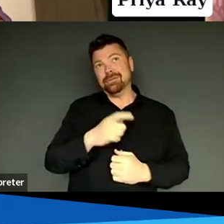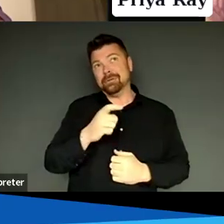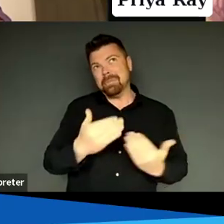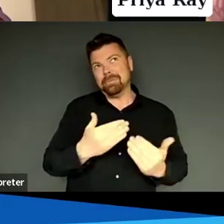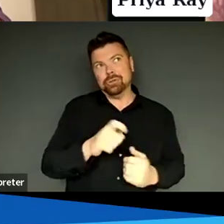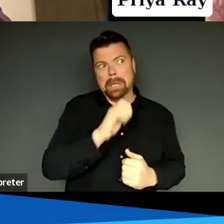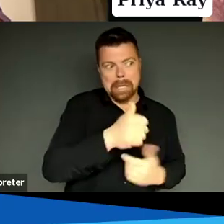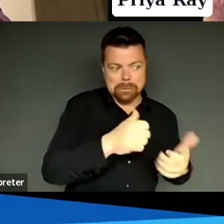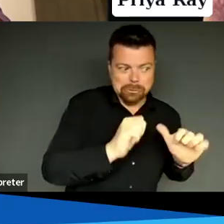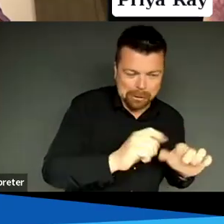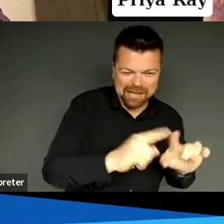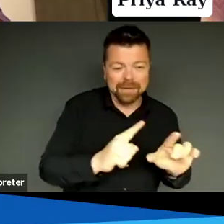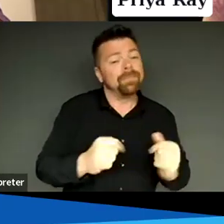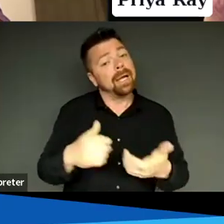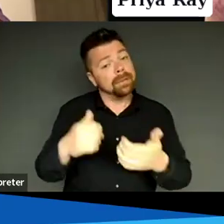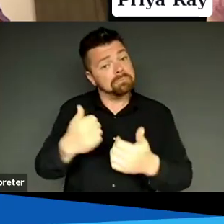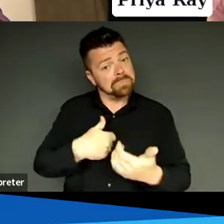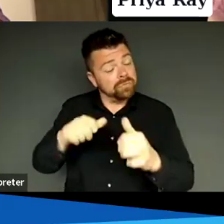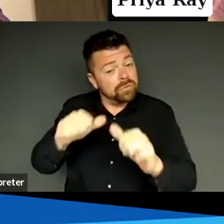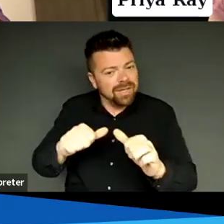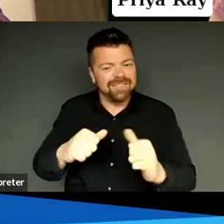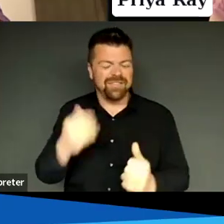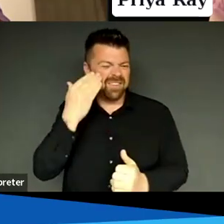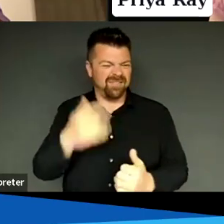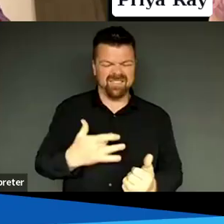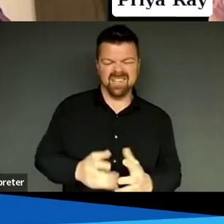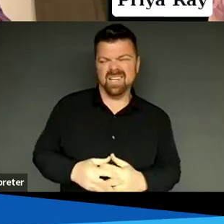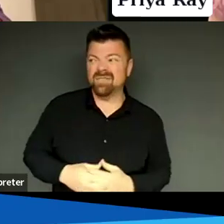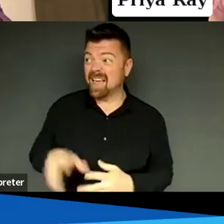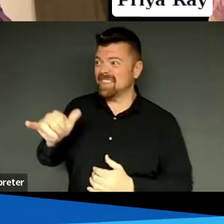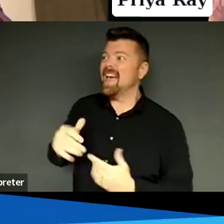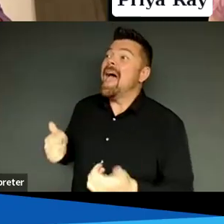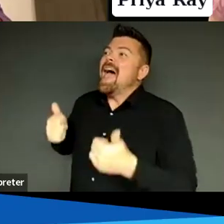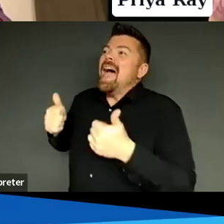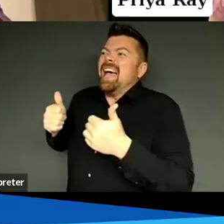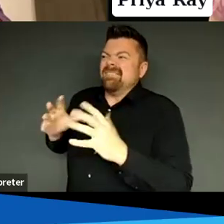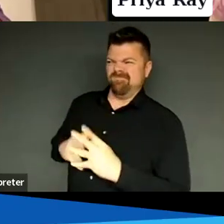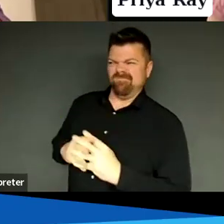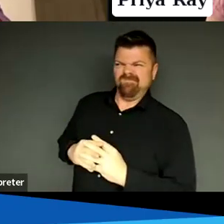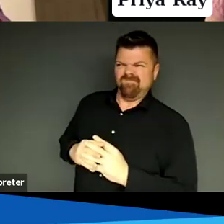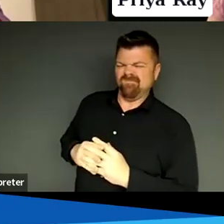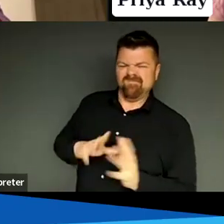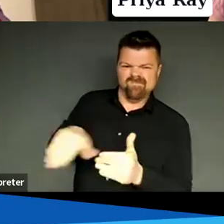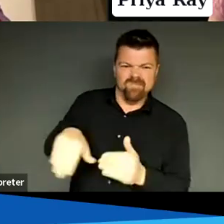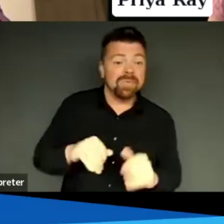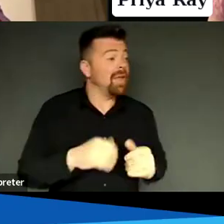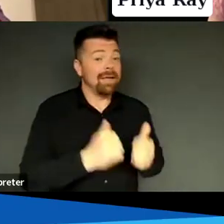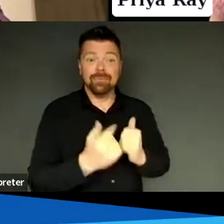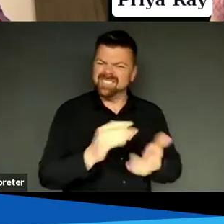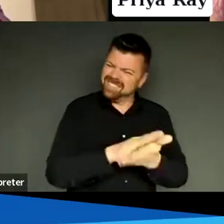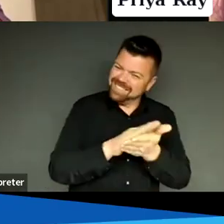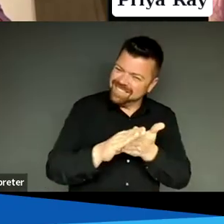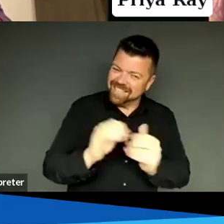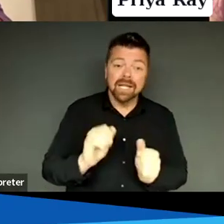But I try to do it. But sometimes I'm like, I don't feel like doing that. And everybody's really nice. And then sometimes I find